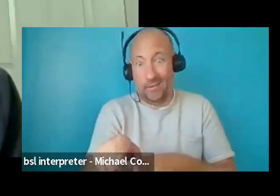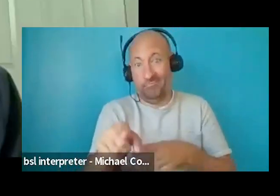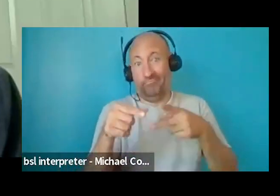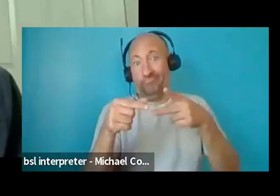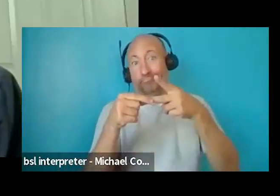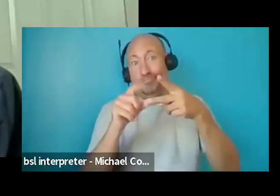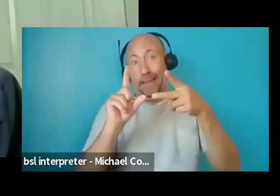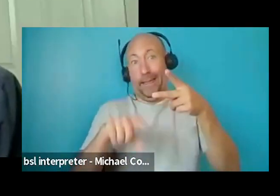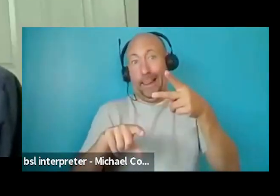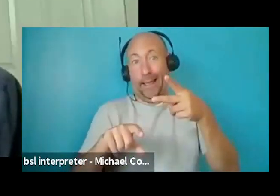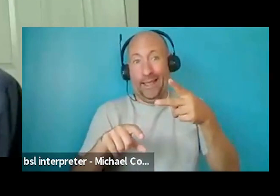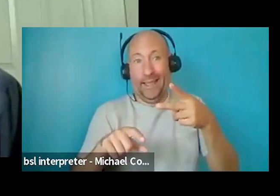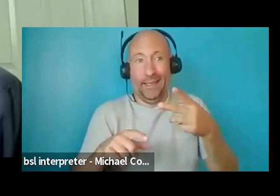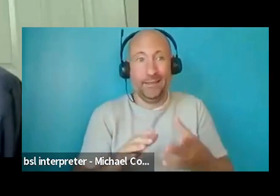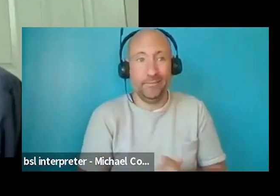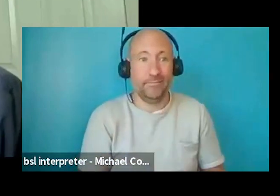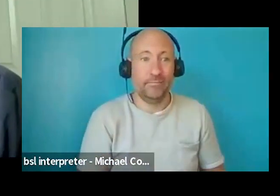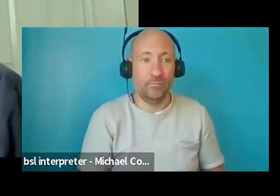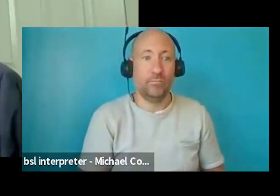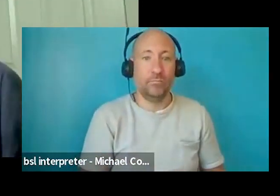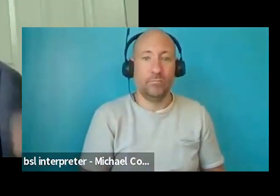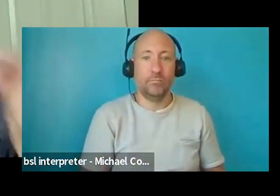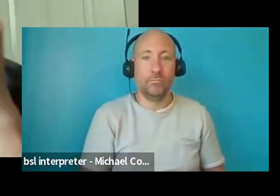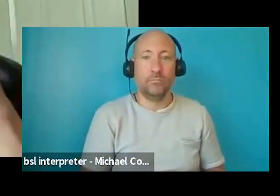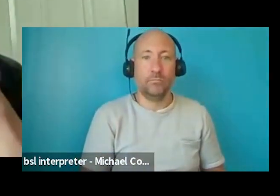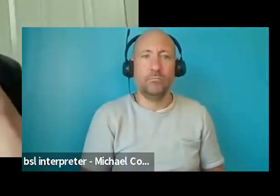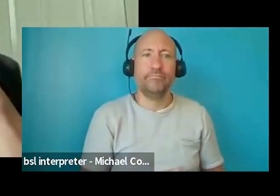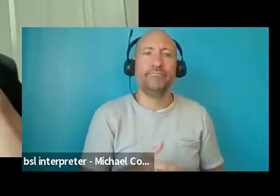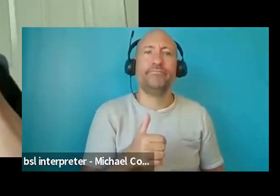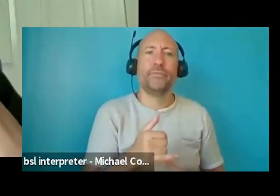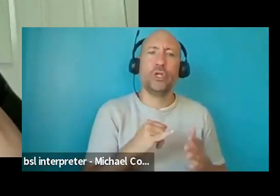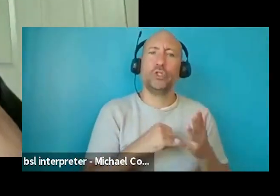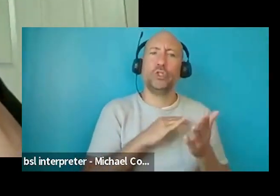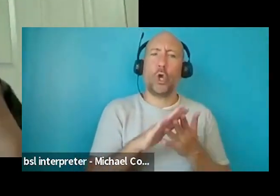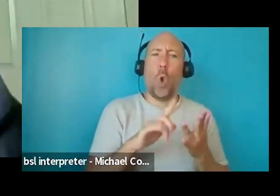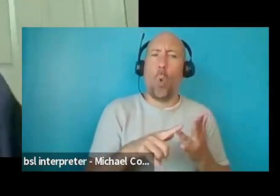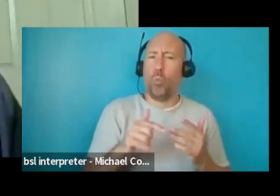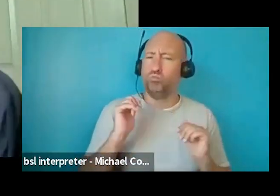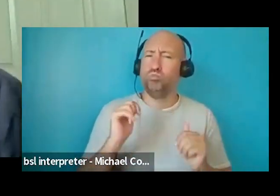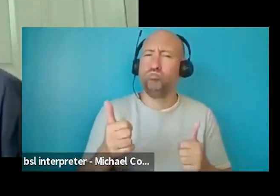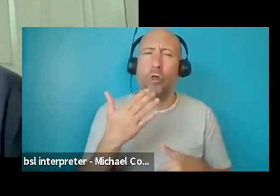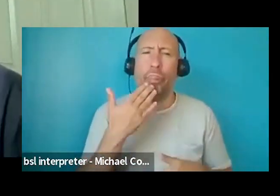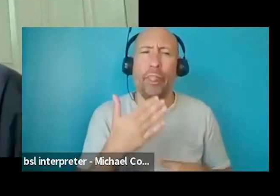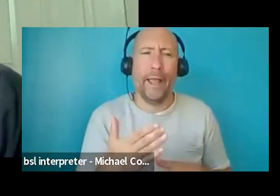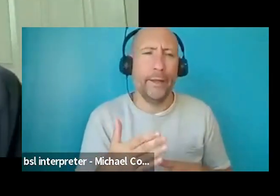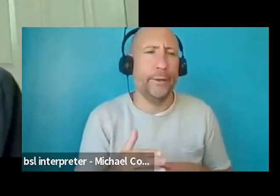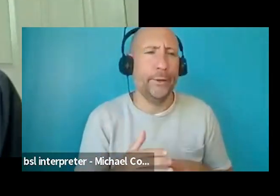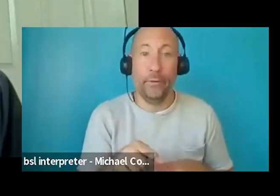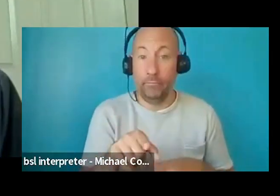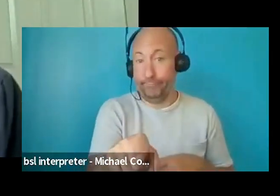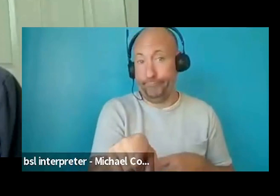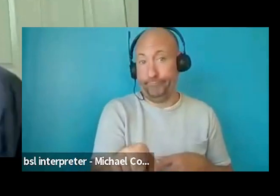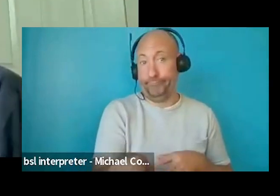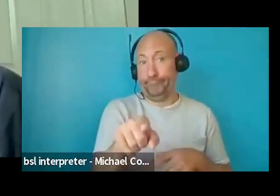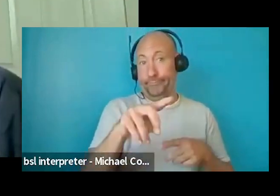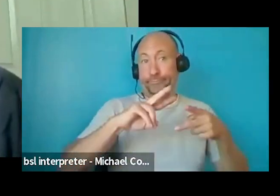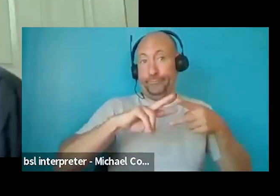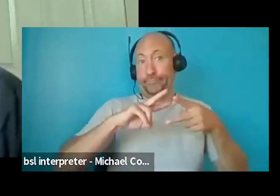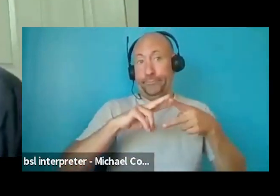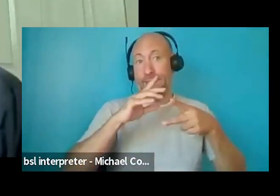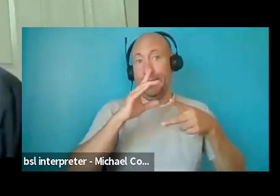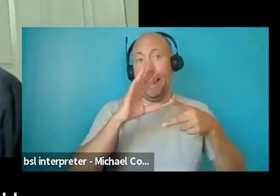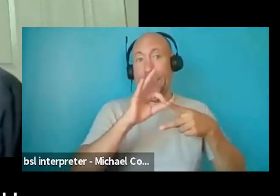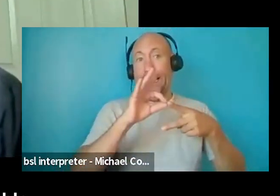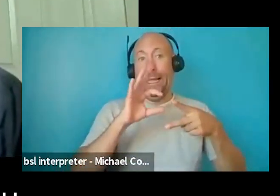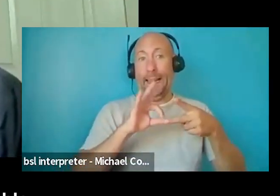Great. Thank you, Alison. We will circulate those links via